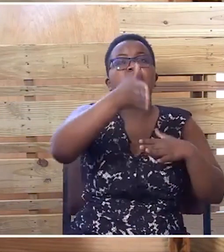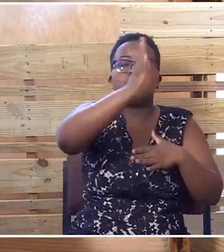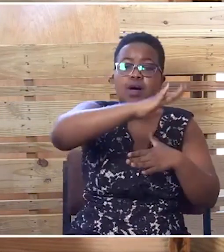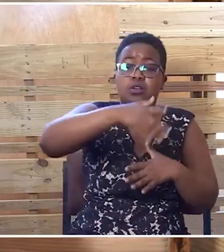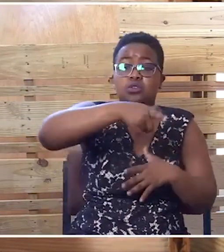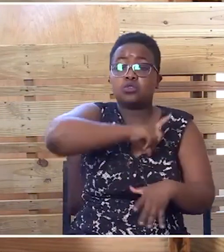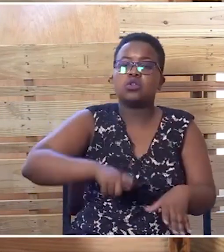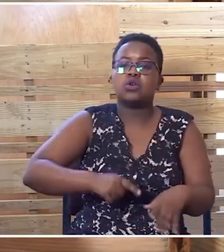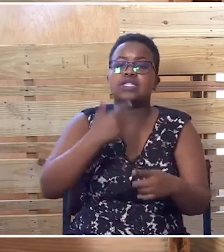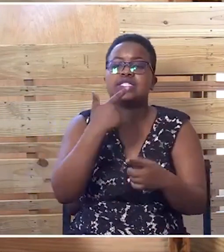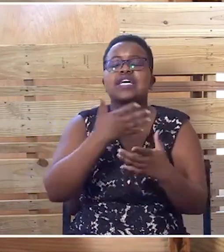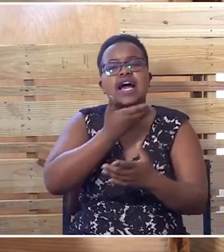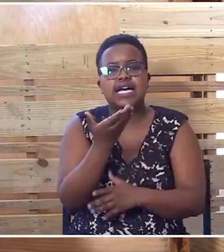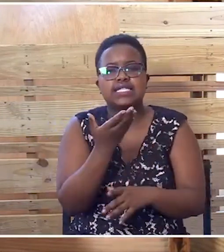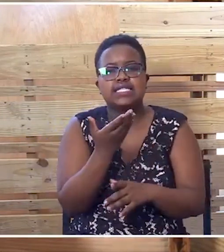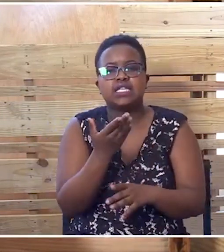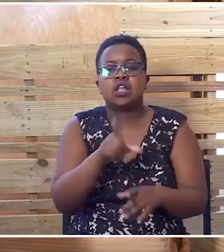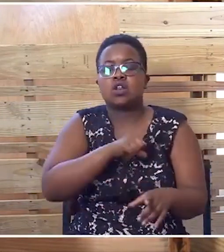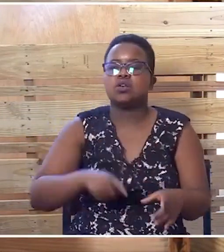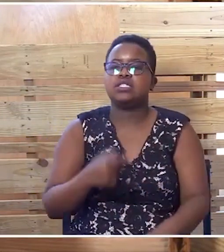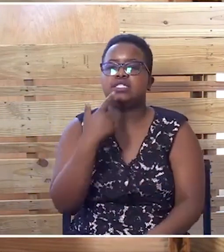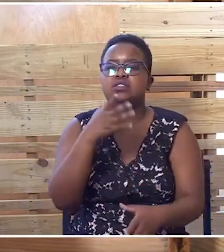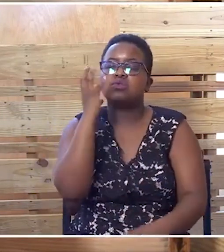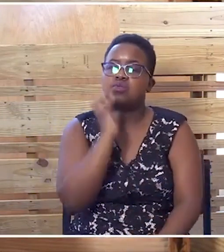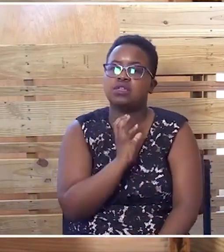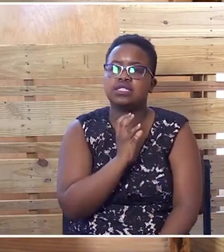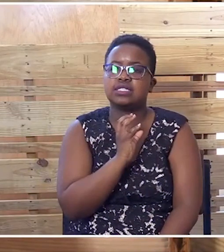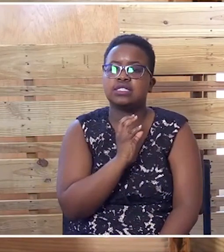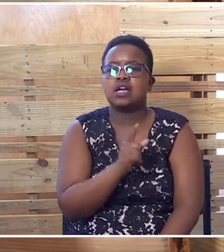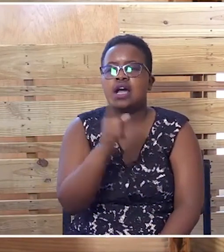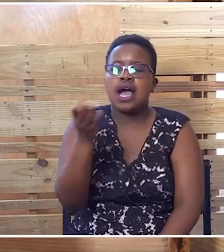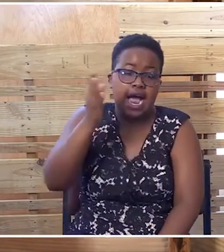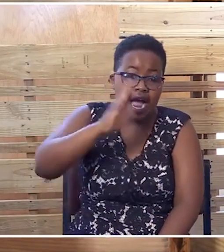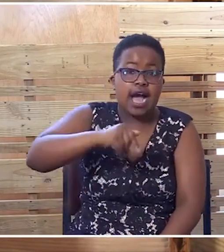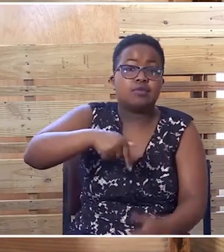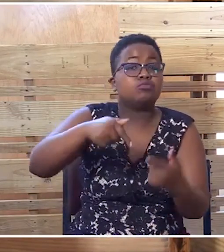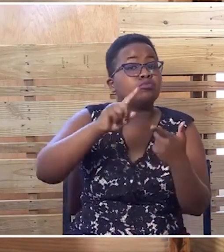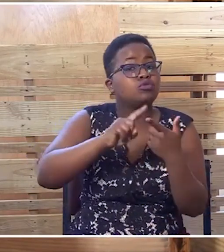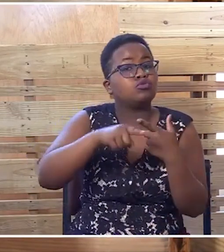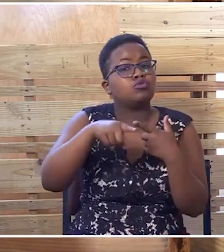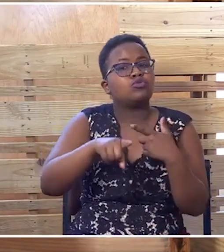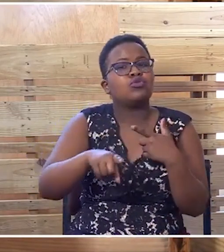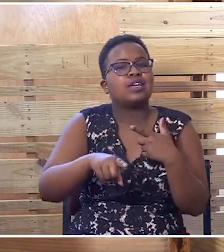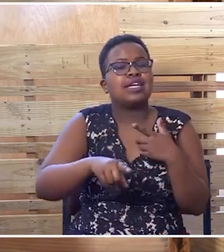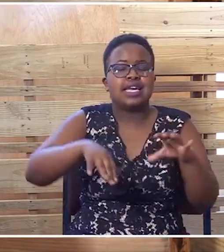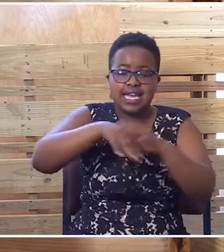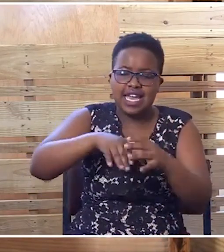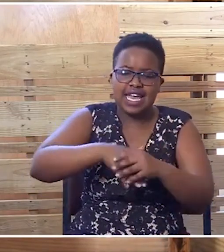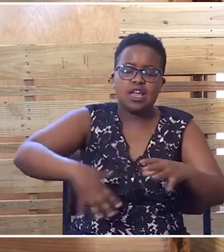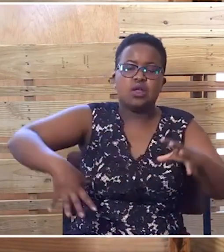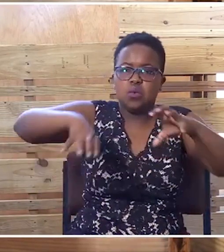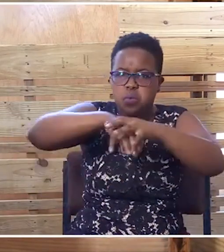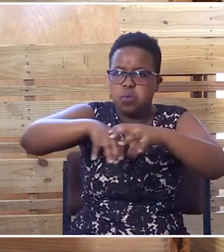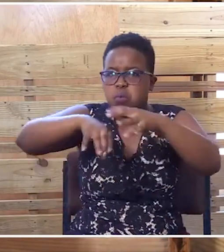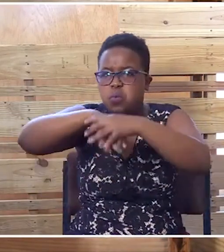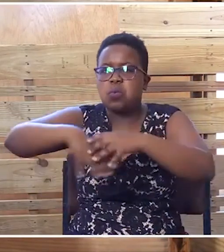9, the Lord said to Moses, I am going to come to you in a dense cloud, so that the people will